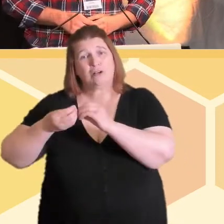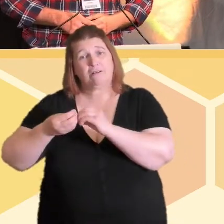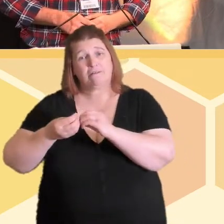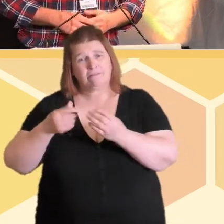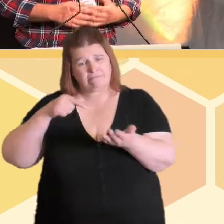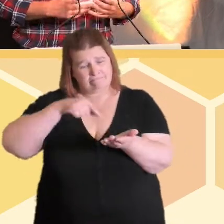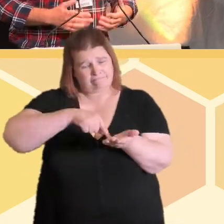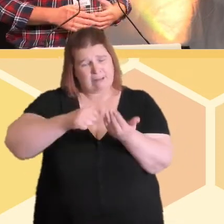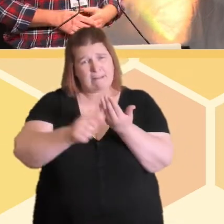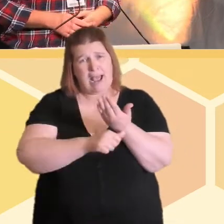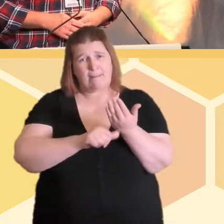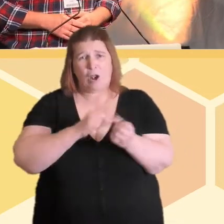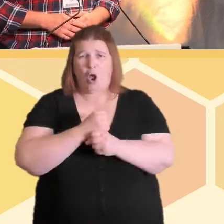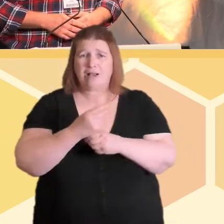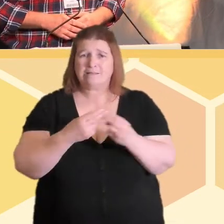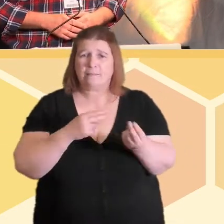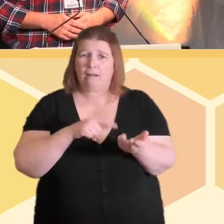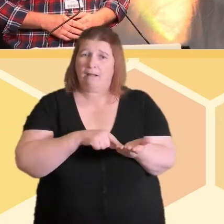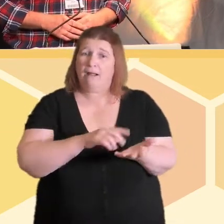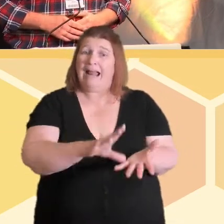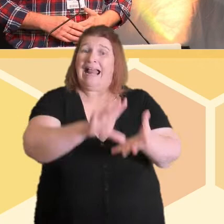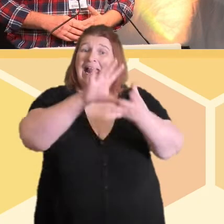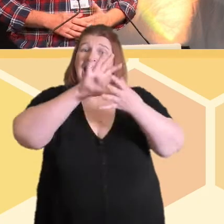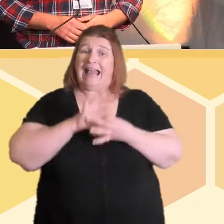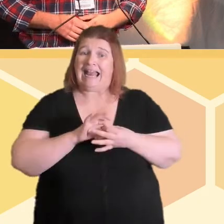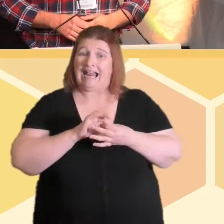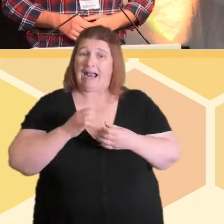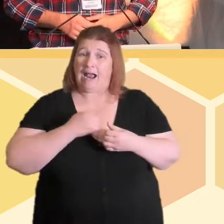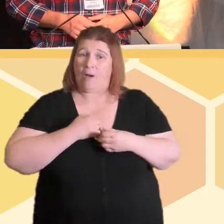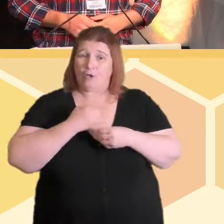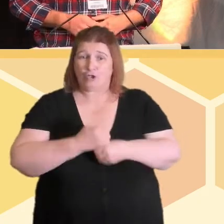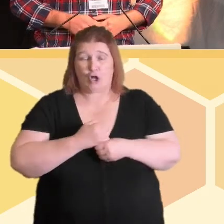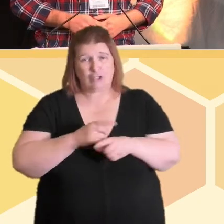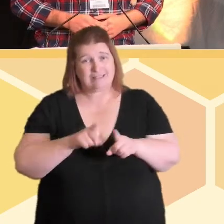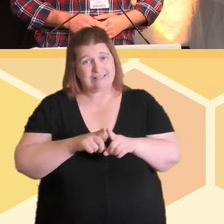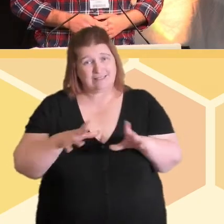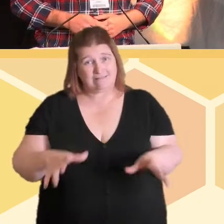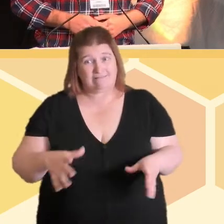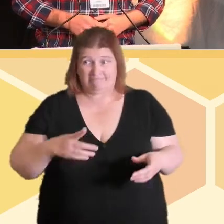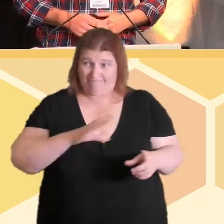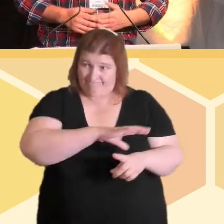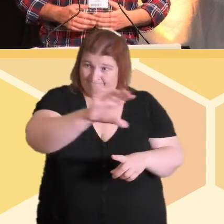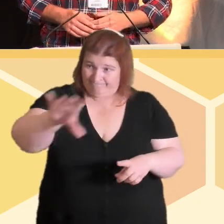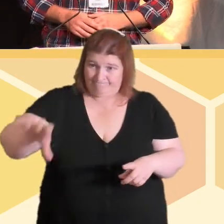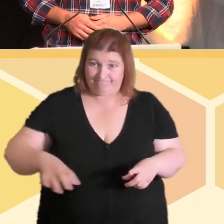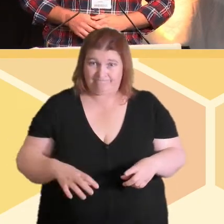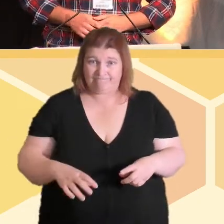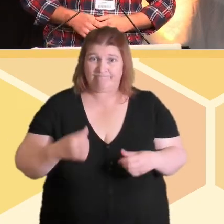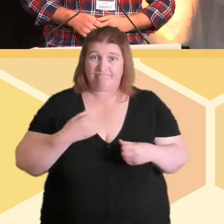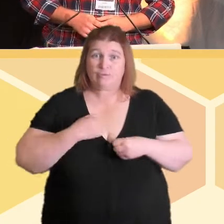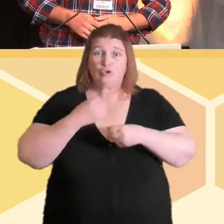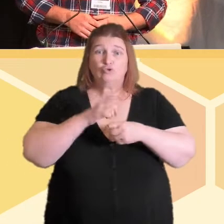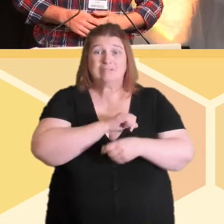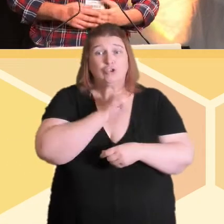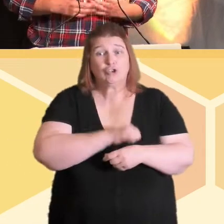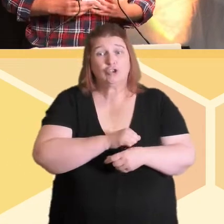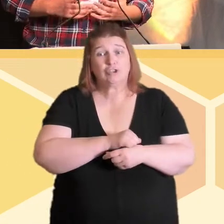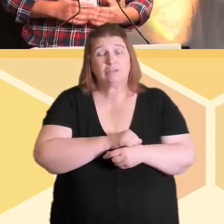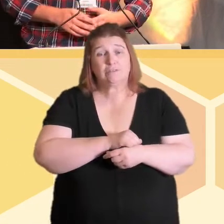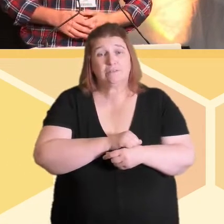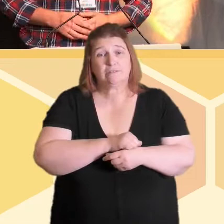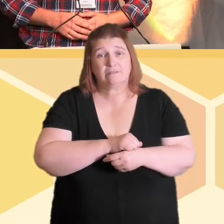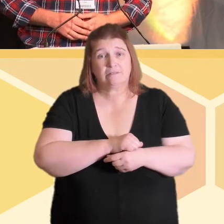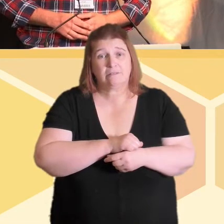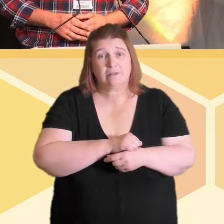gospel, and therefore its place in the ministry of our churches. As Christians, we believe God